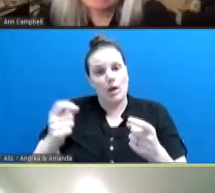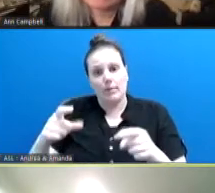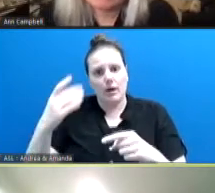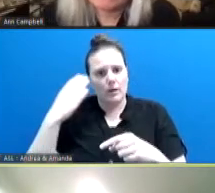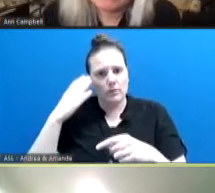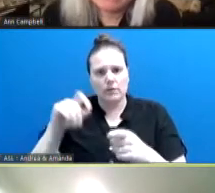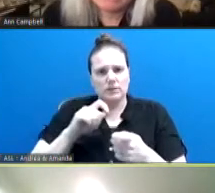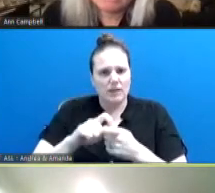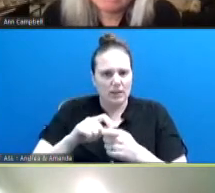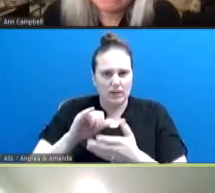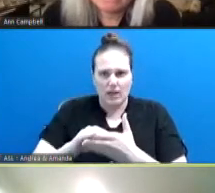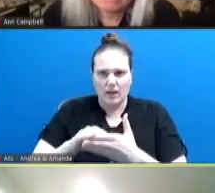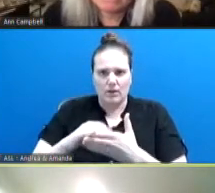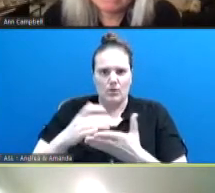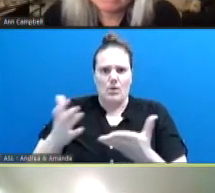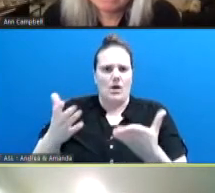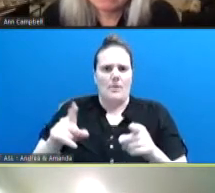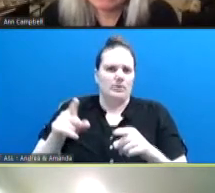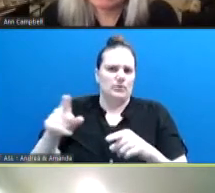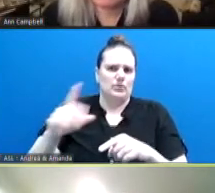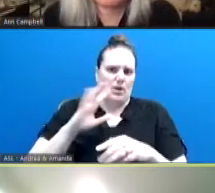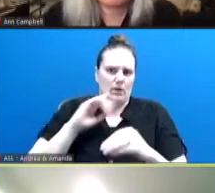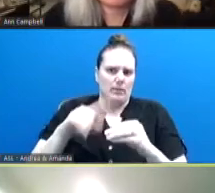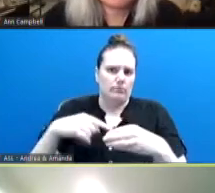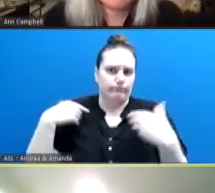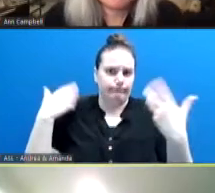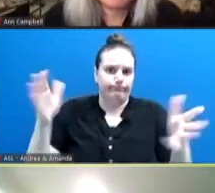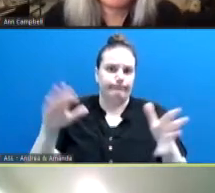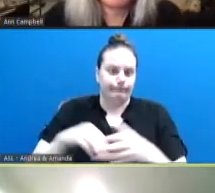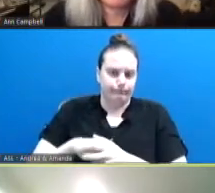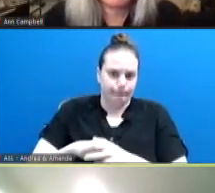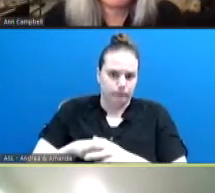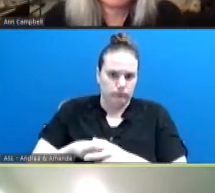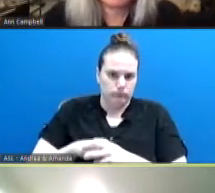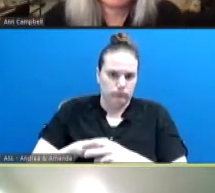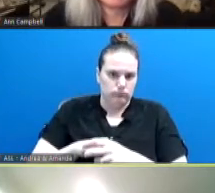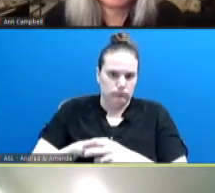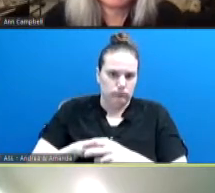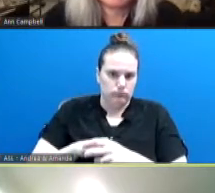exact particulars of the incident you're talking about. Thank